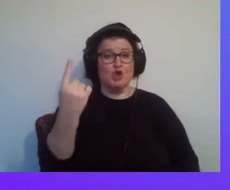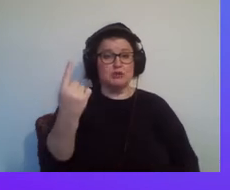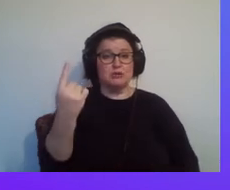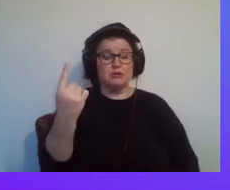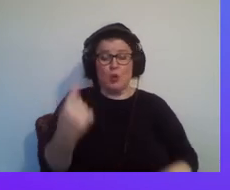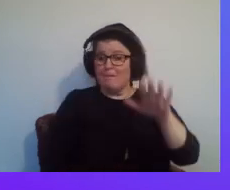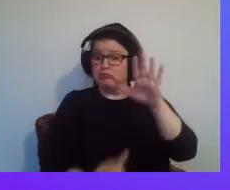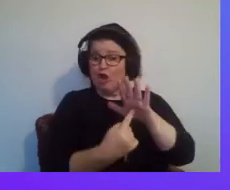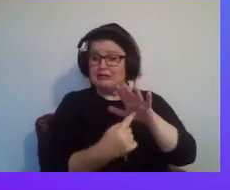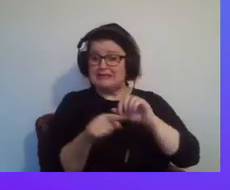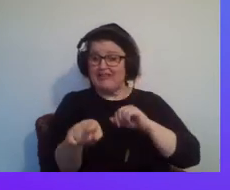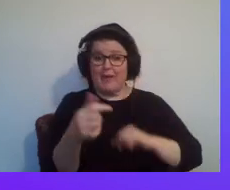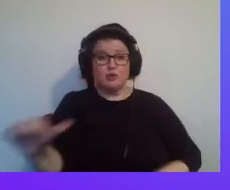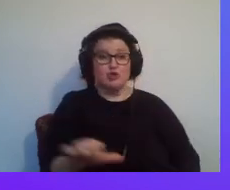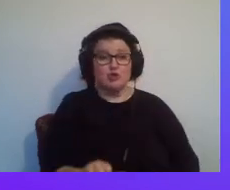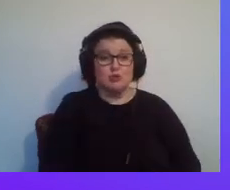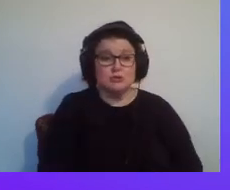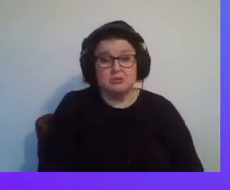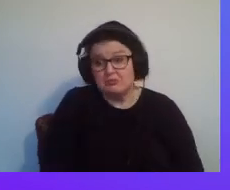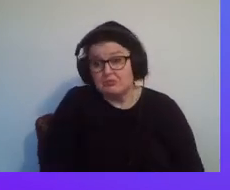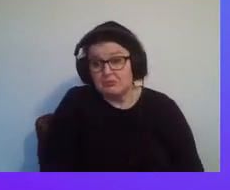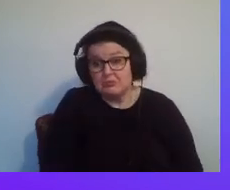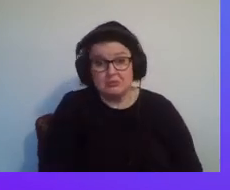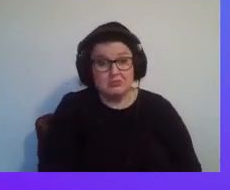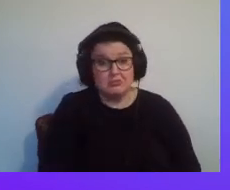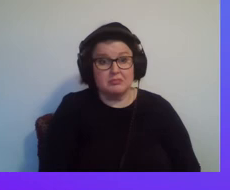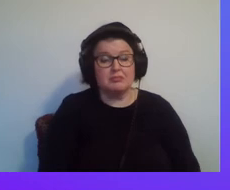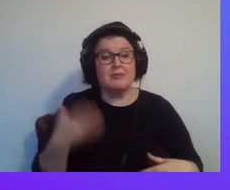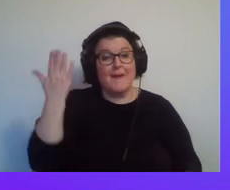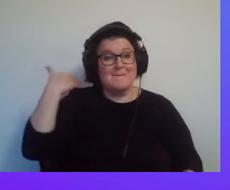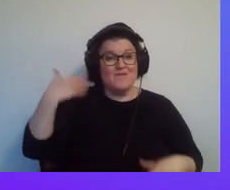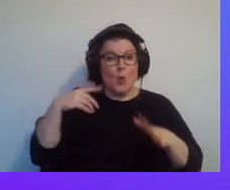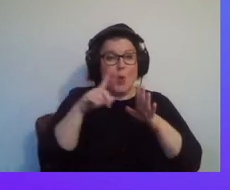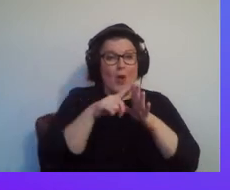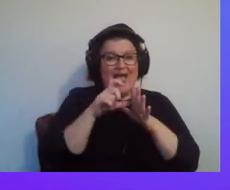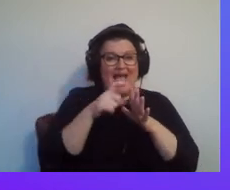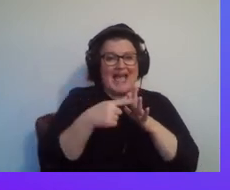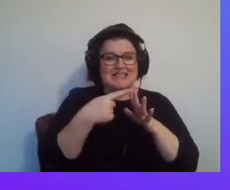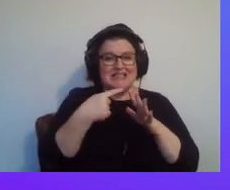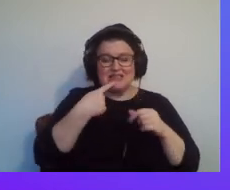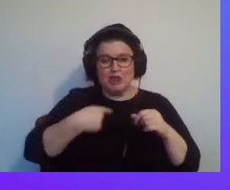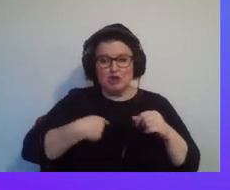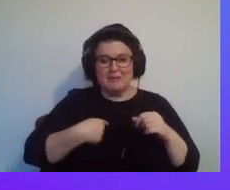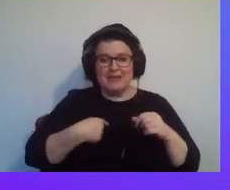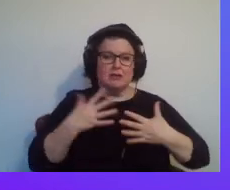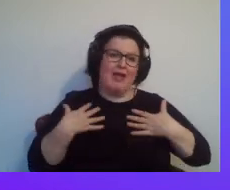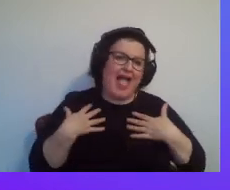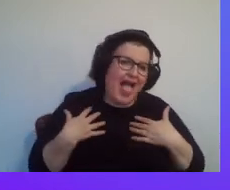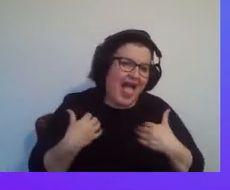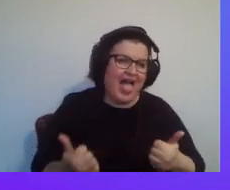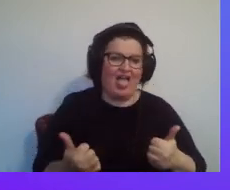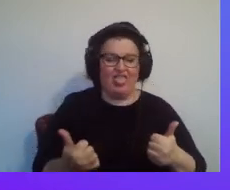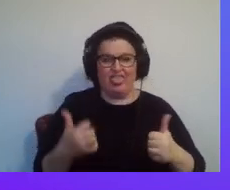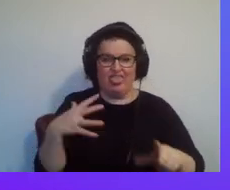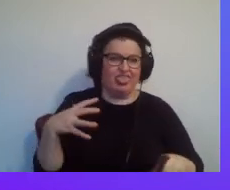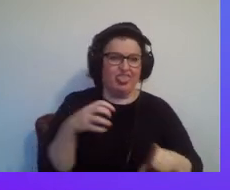bracket? Look, the thing is, and Eddie spoke about this, there's you know, the kind of health conditions that are